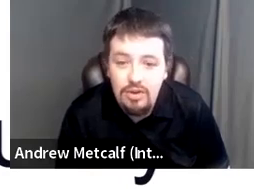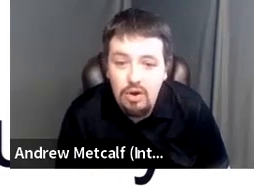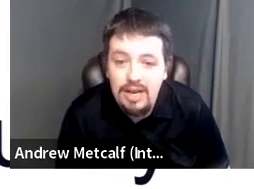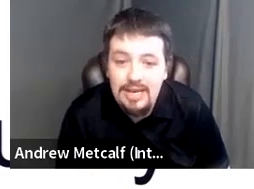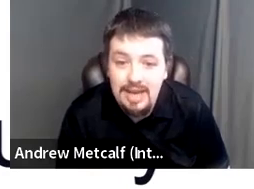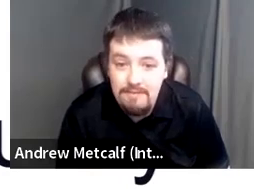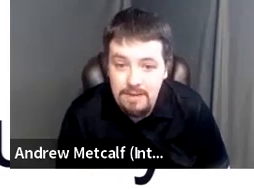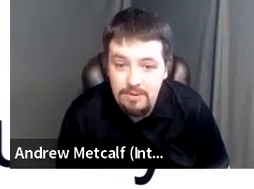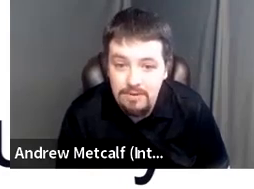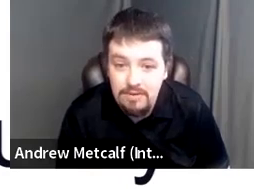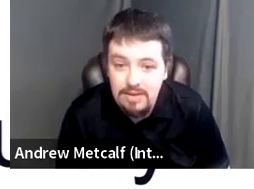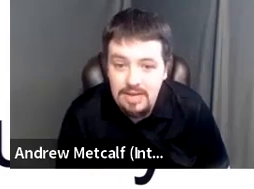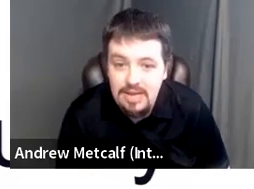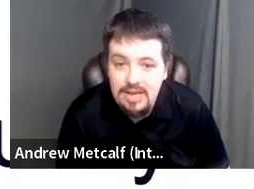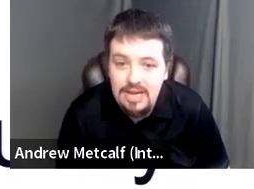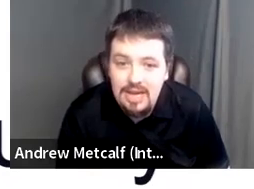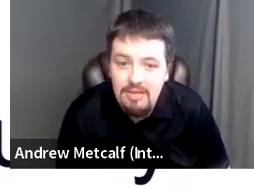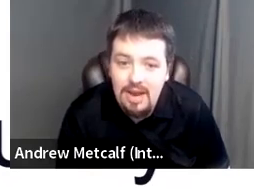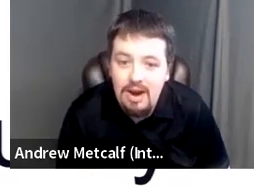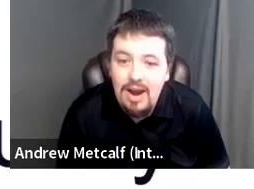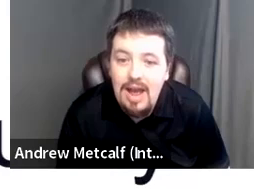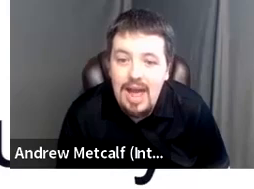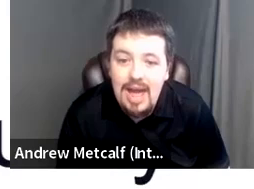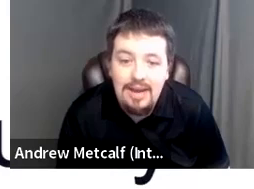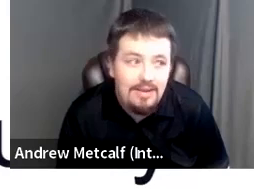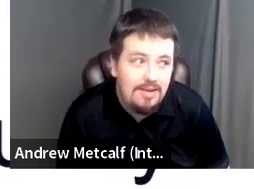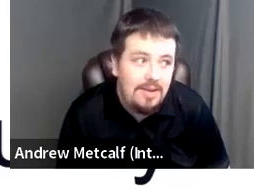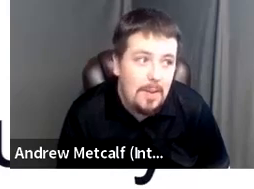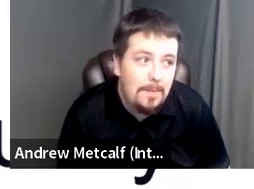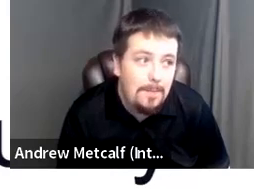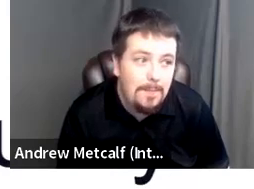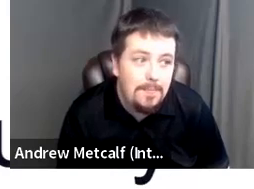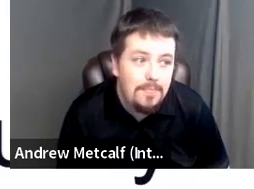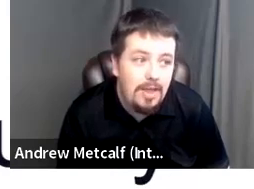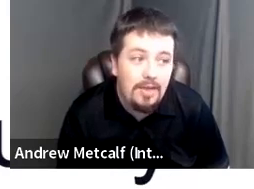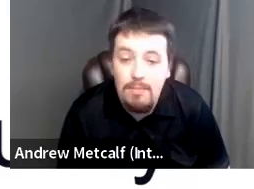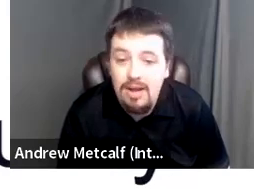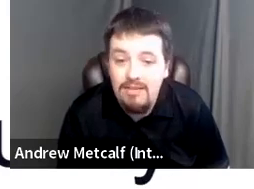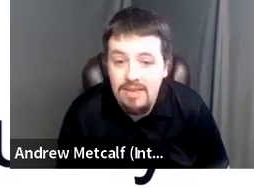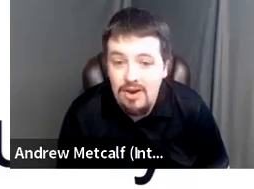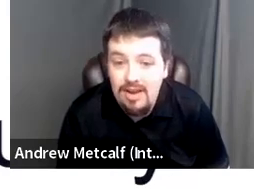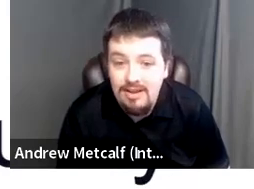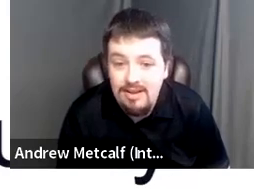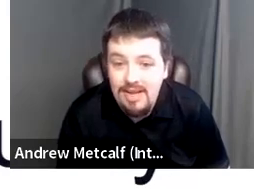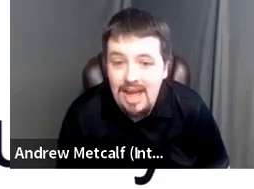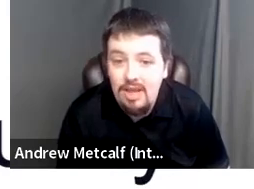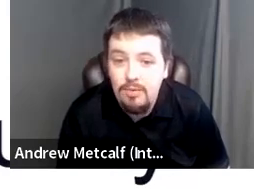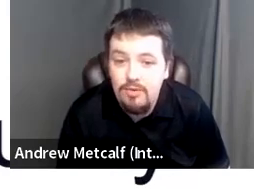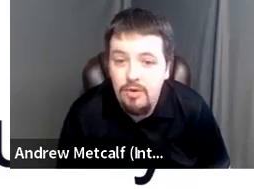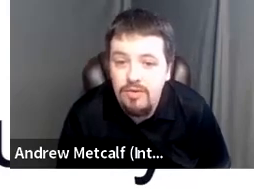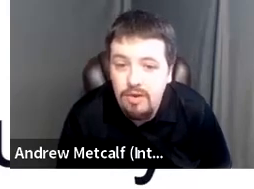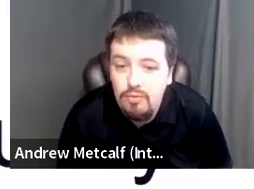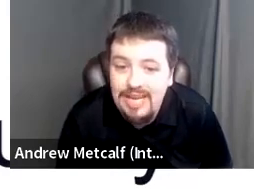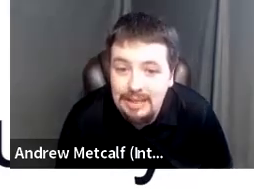and he taught deaf people there at a monastery, and they